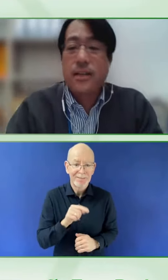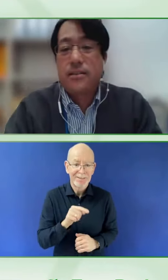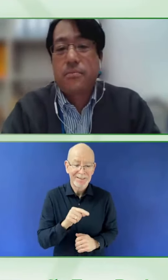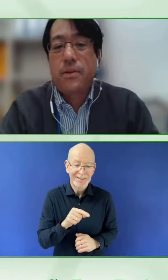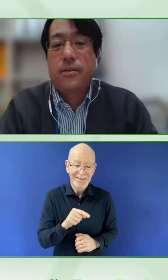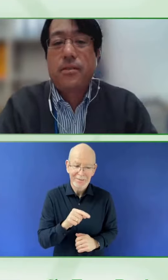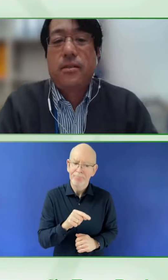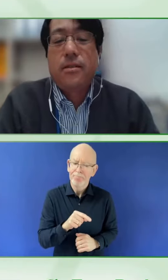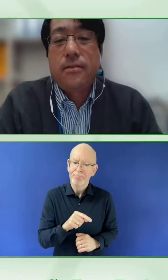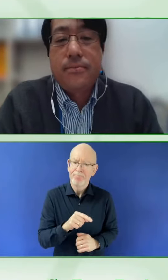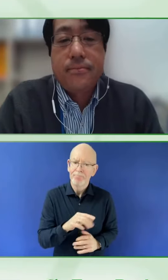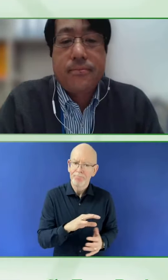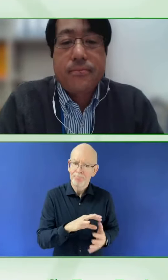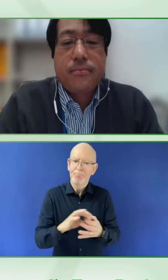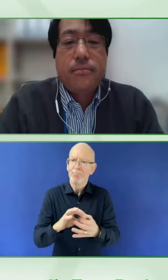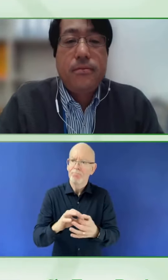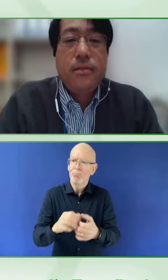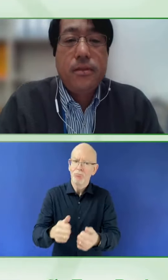Next, please.